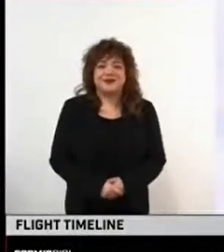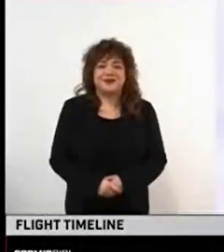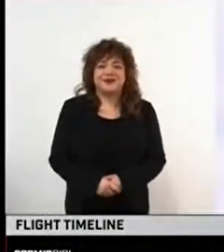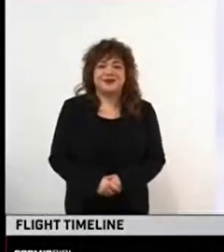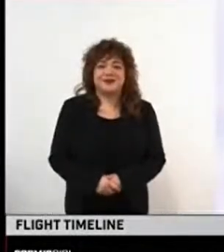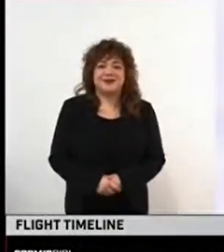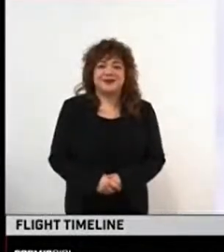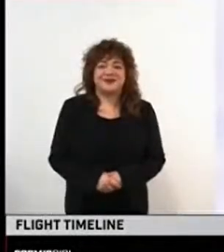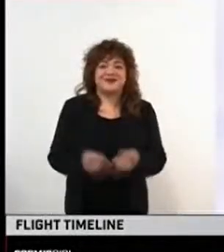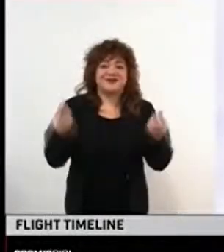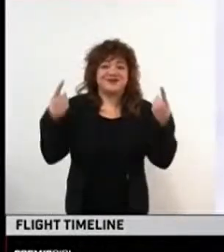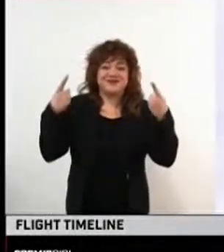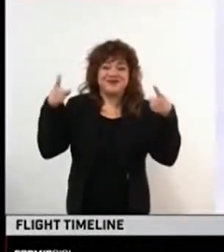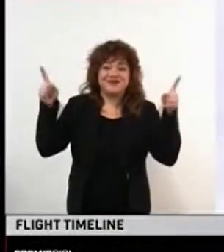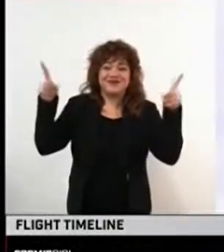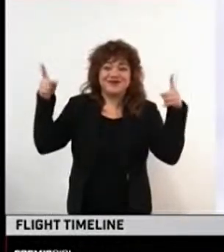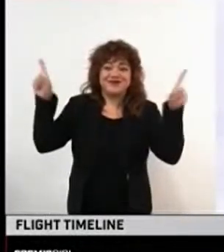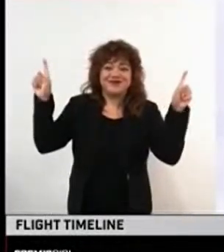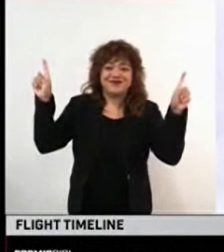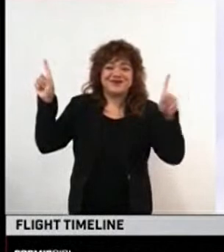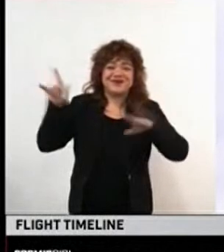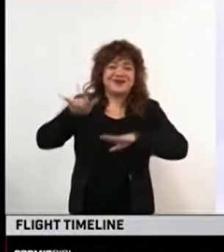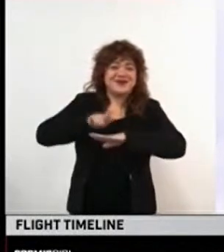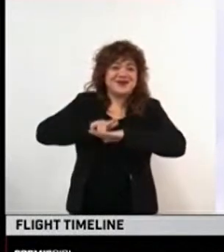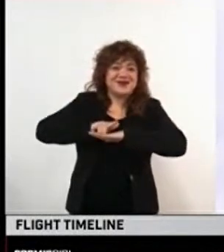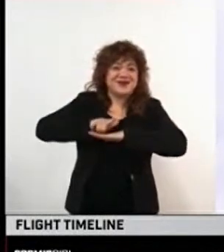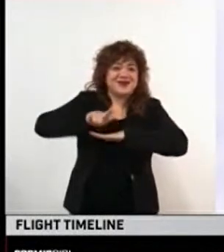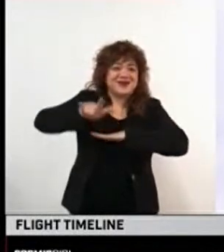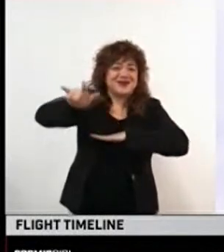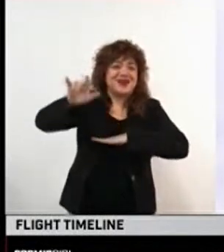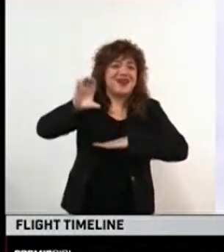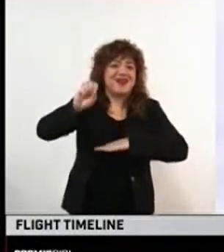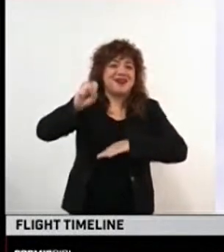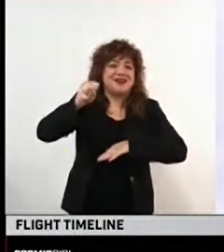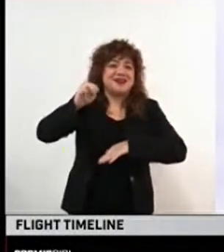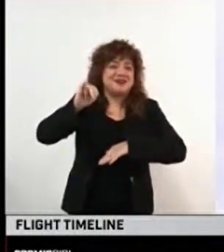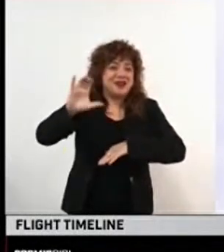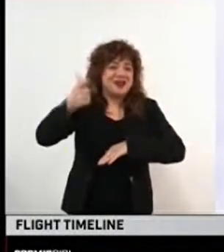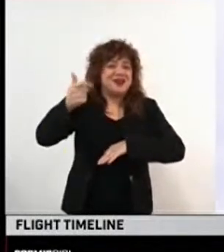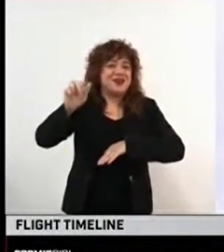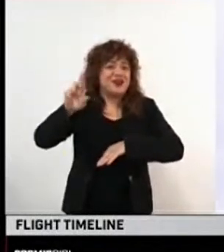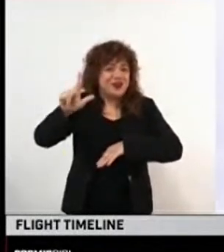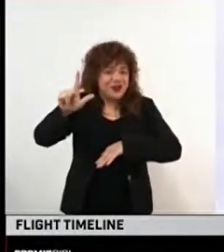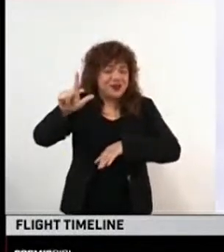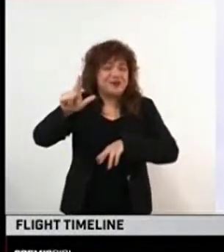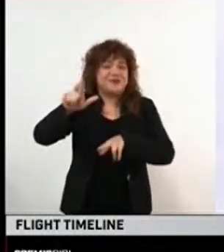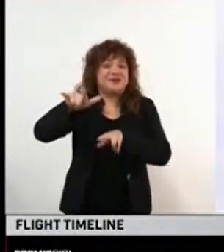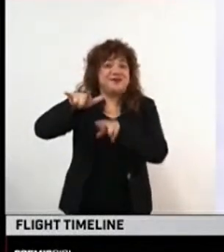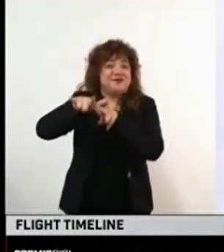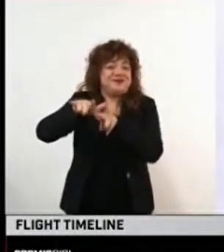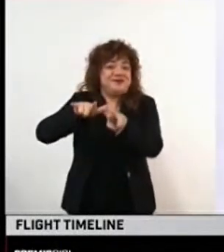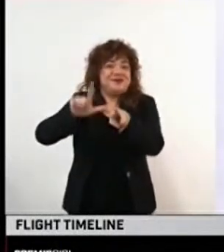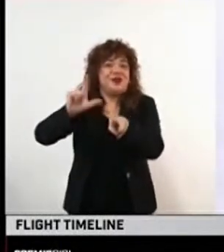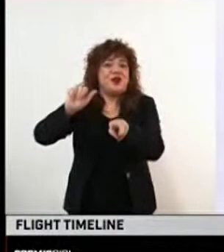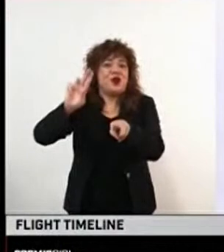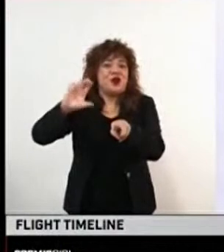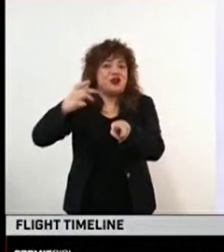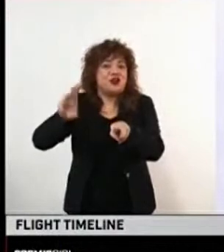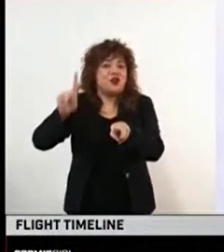And there you have a successful takeoff of Cosmic Girl and Launcher 1 from the runway at the Mojave Air and Spaceport in